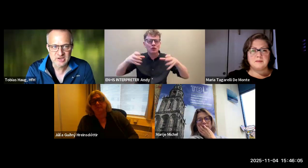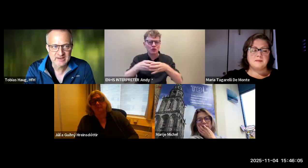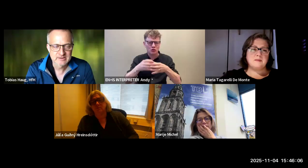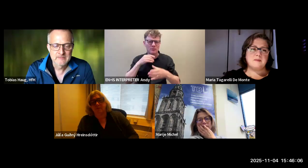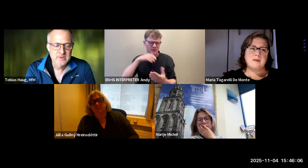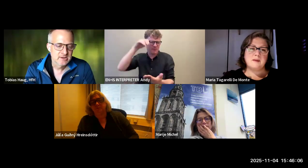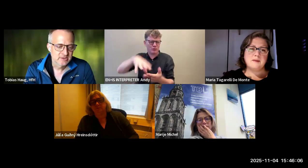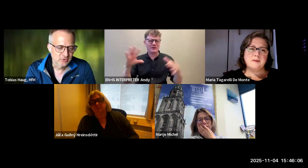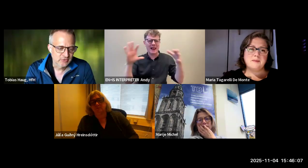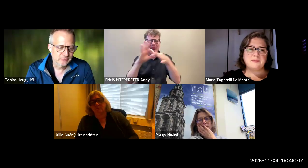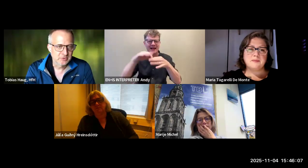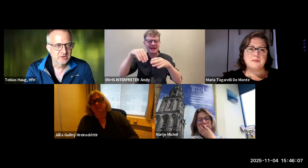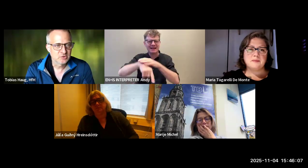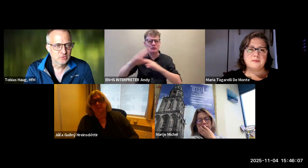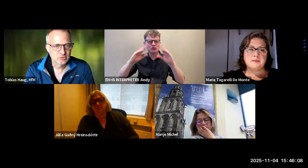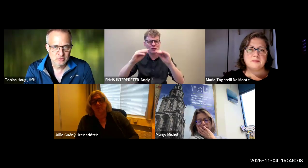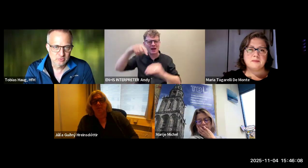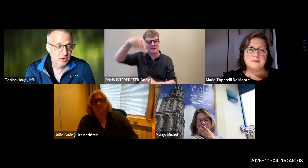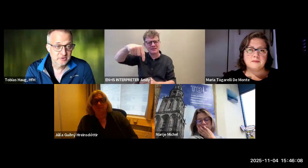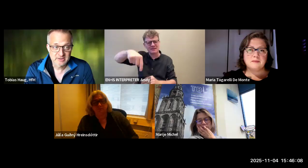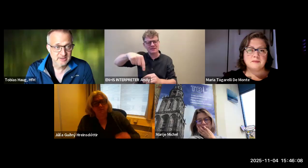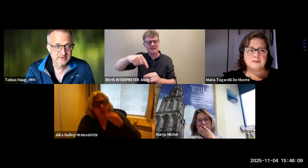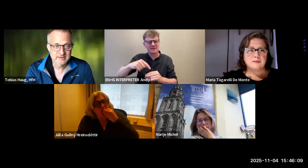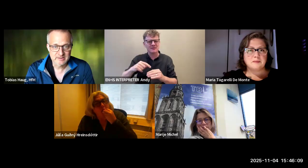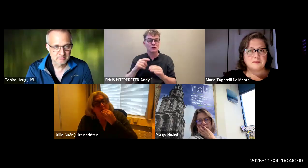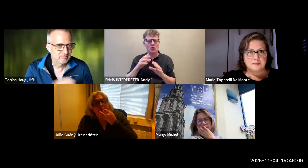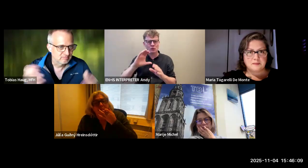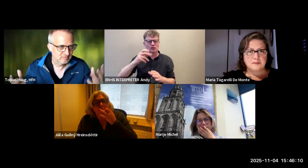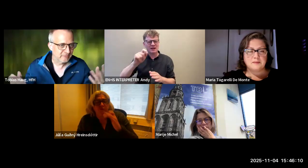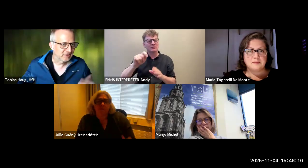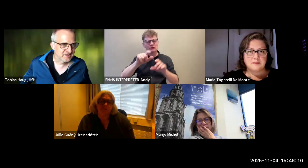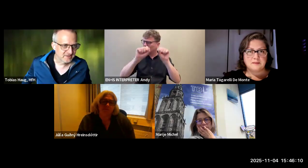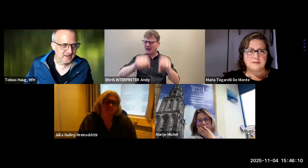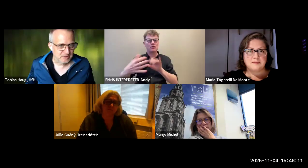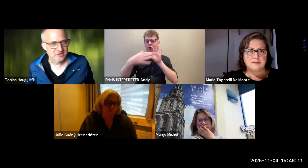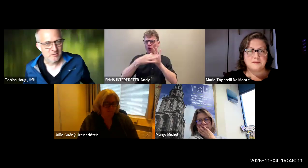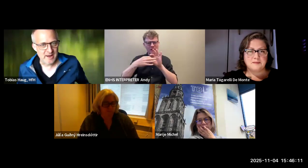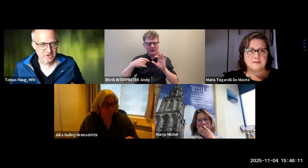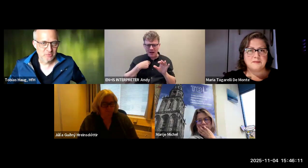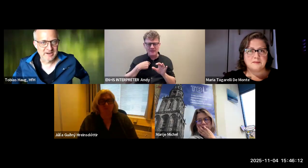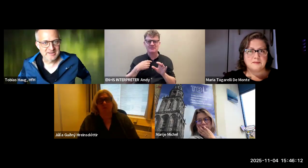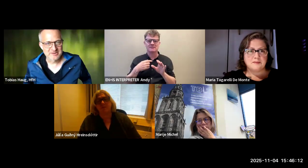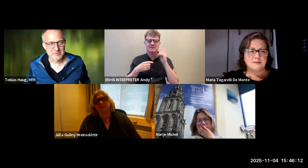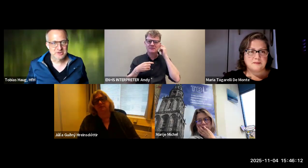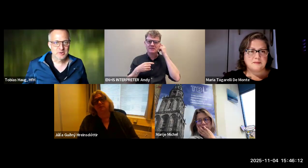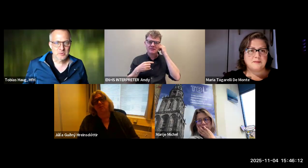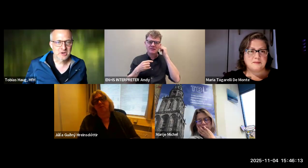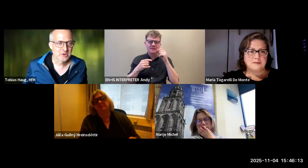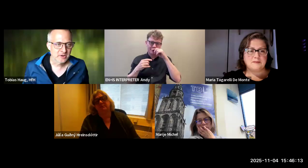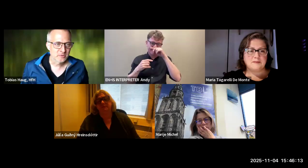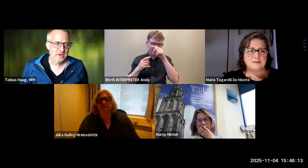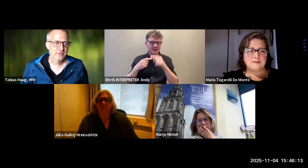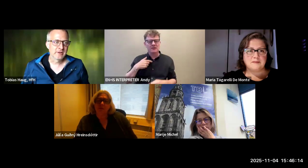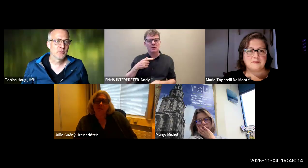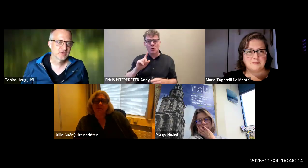bit earlier in the chat. So feel free to contact us. Definitely the theme needs to match, right? So what you